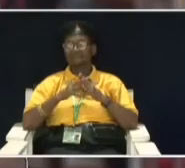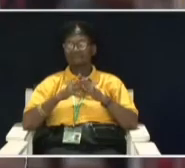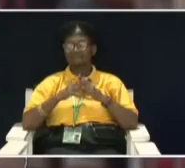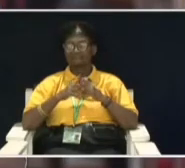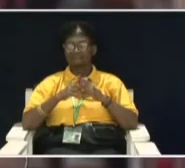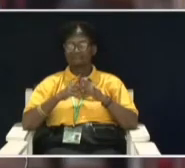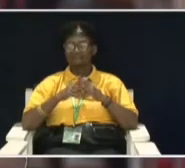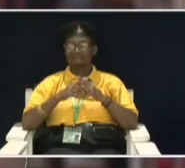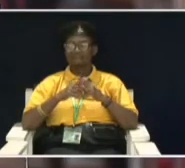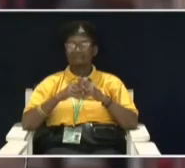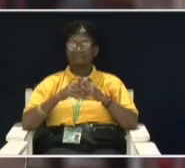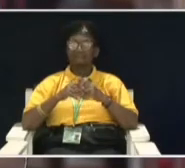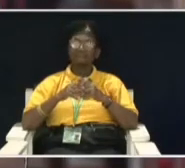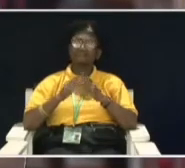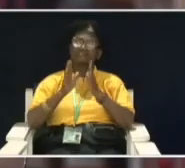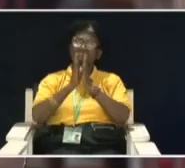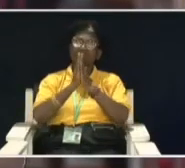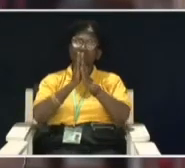Prayer point number